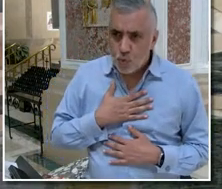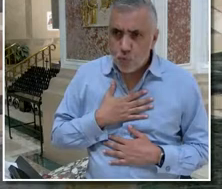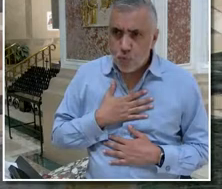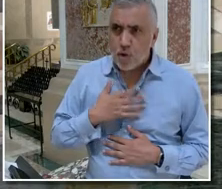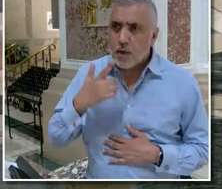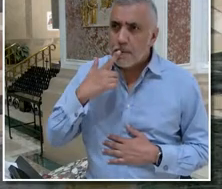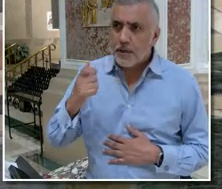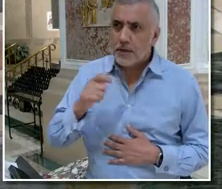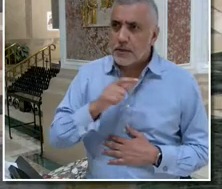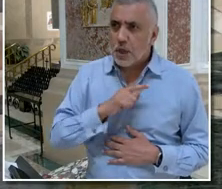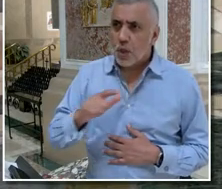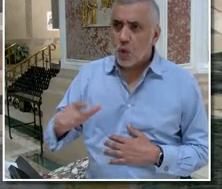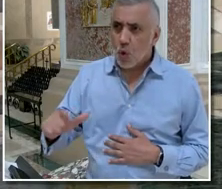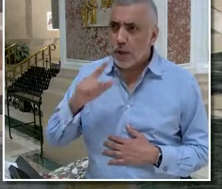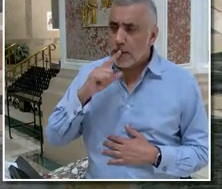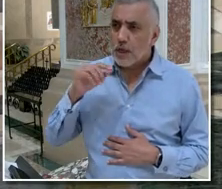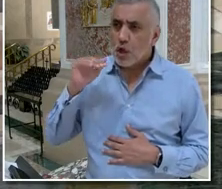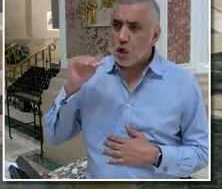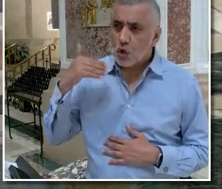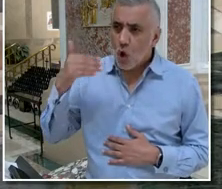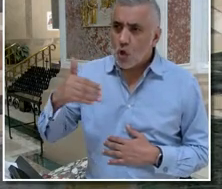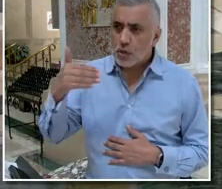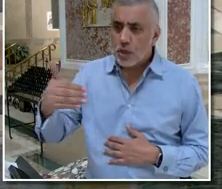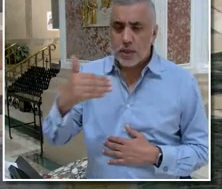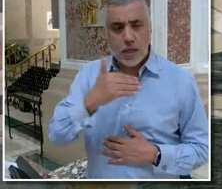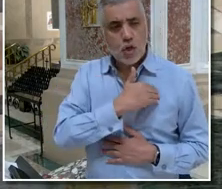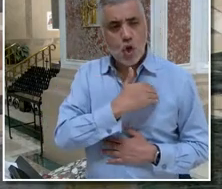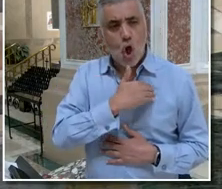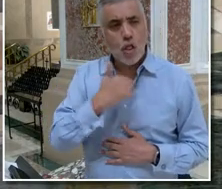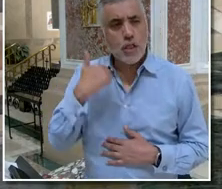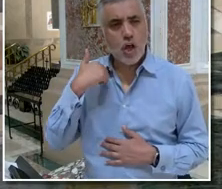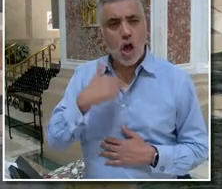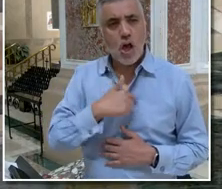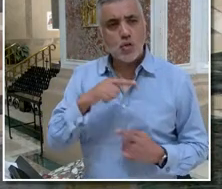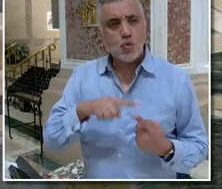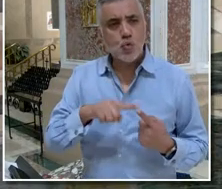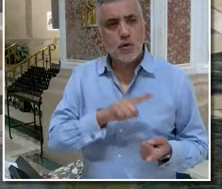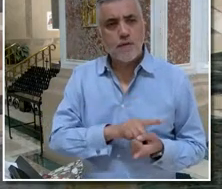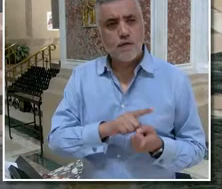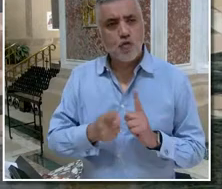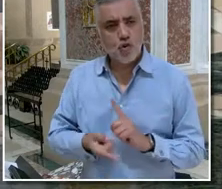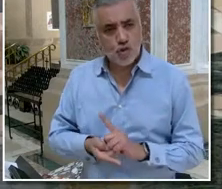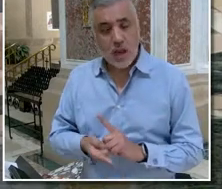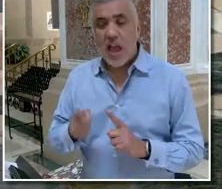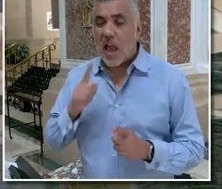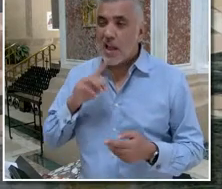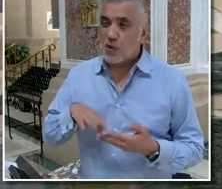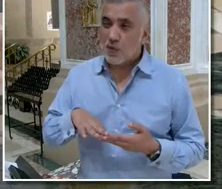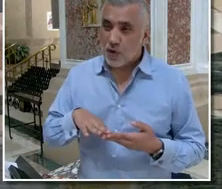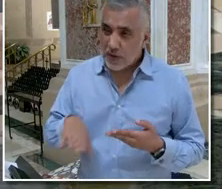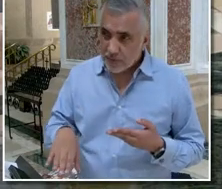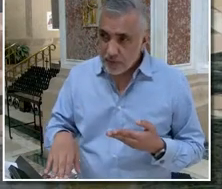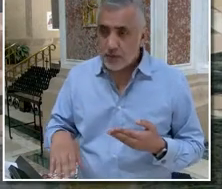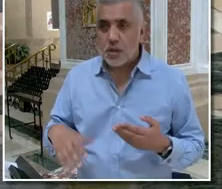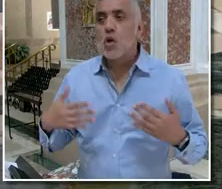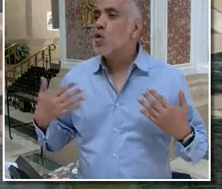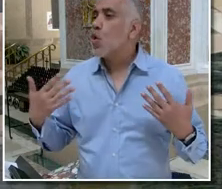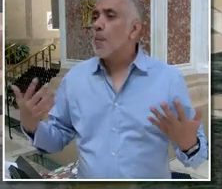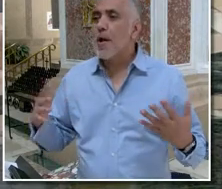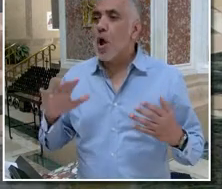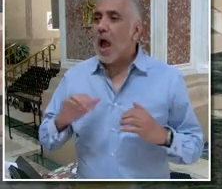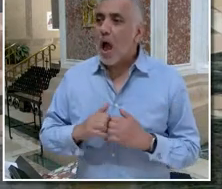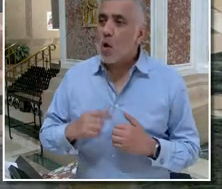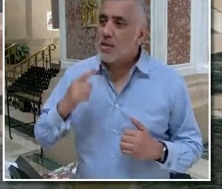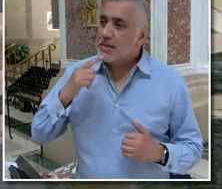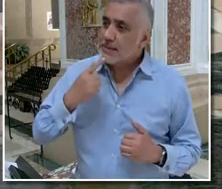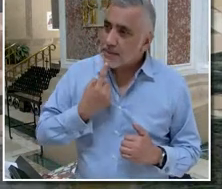because the Lord is constantly calling us to conversion and to forgiveness, no matter how